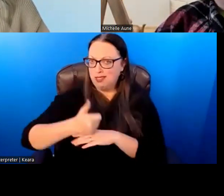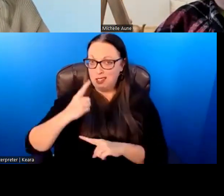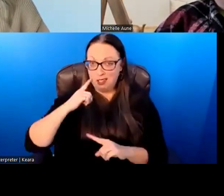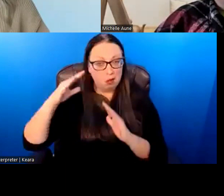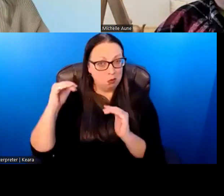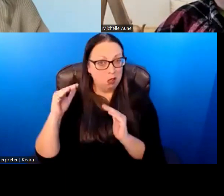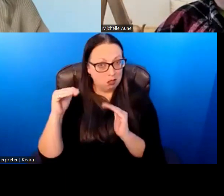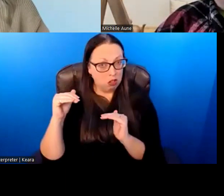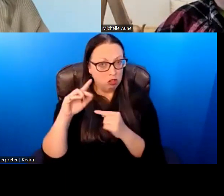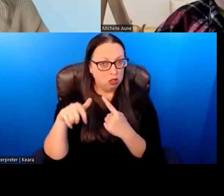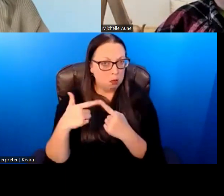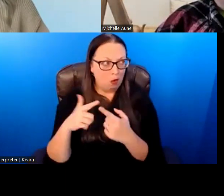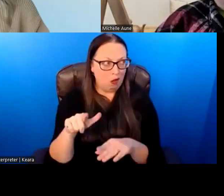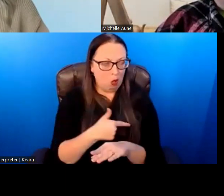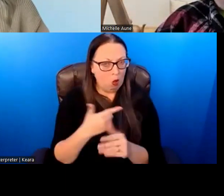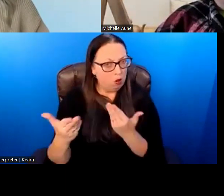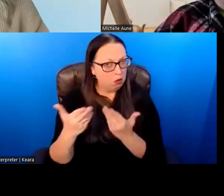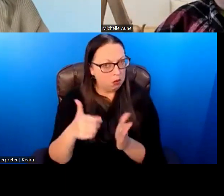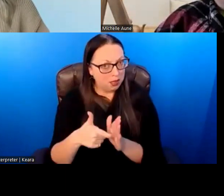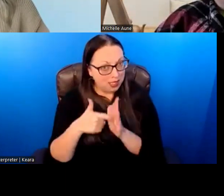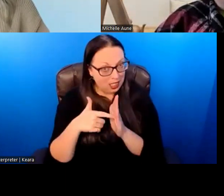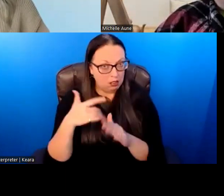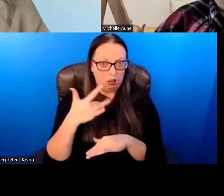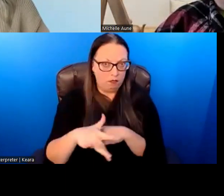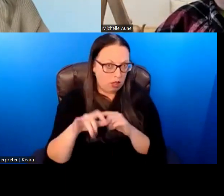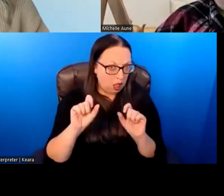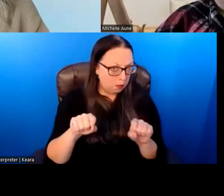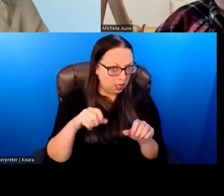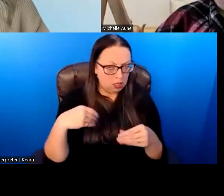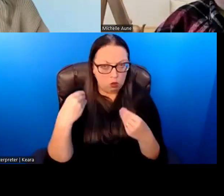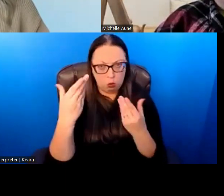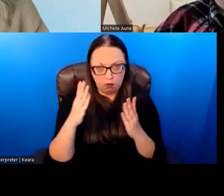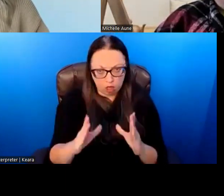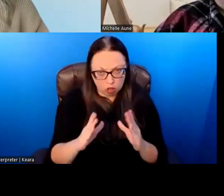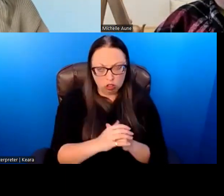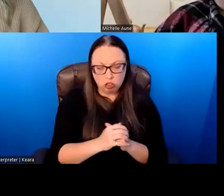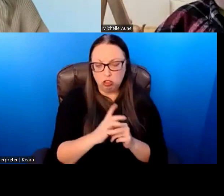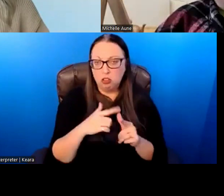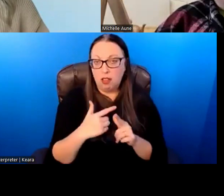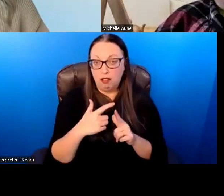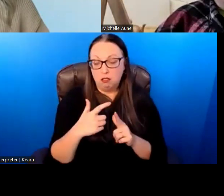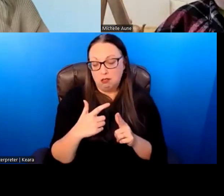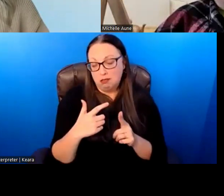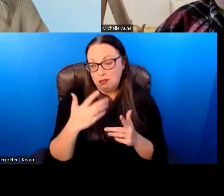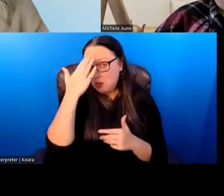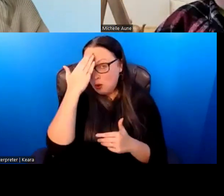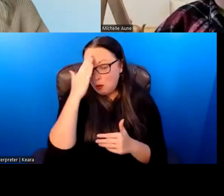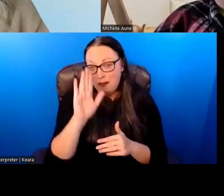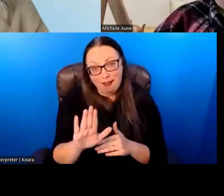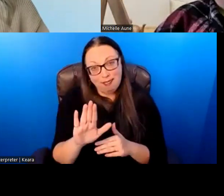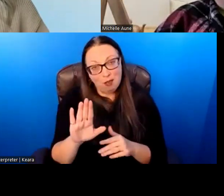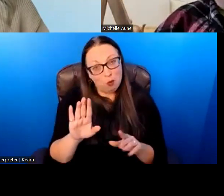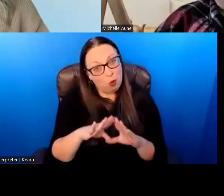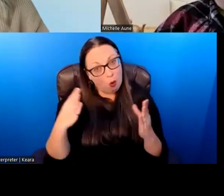right, around how long it might take or availability of providers. And then just know, like, hey, our warm line's open